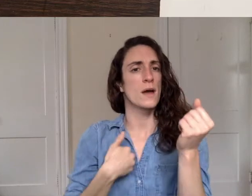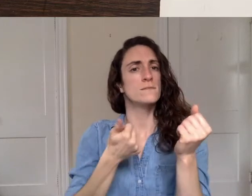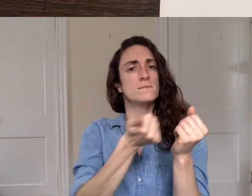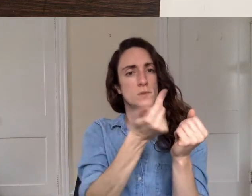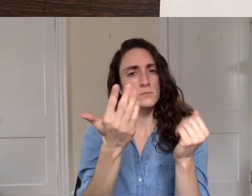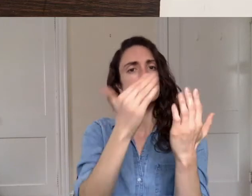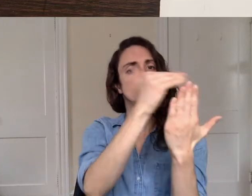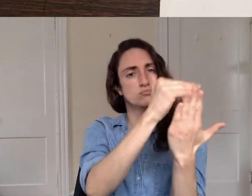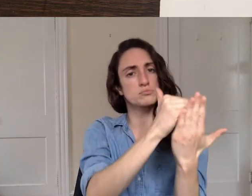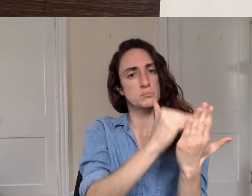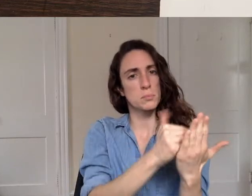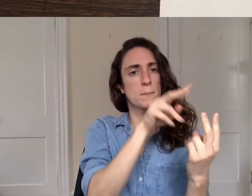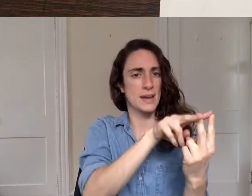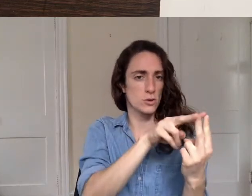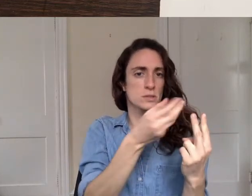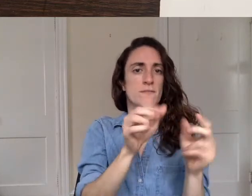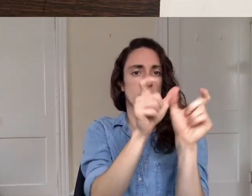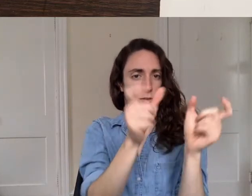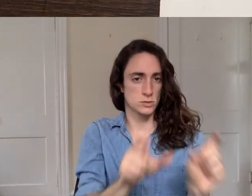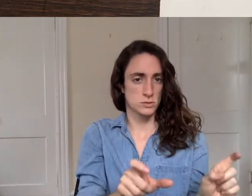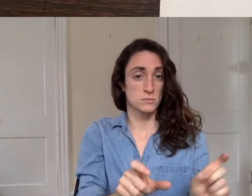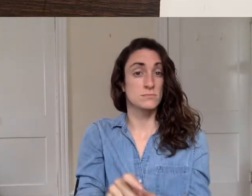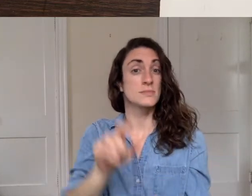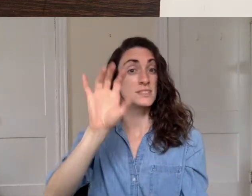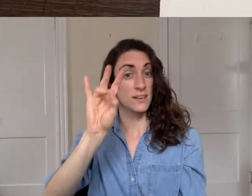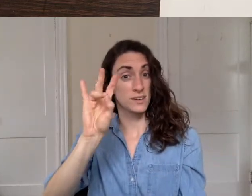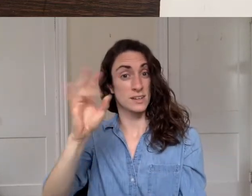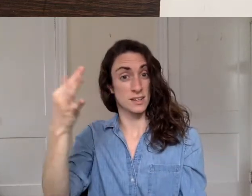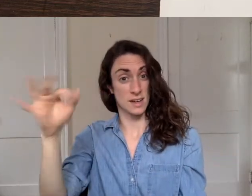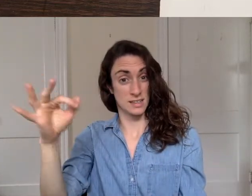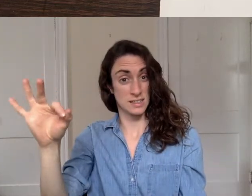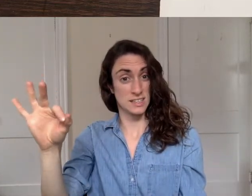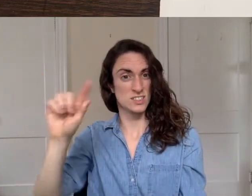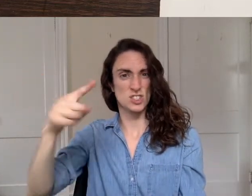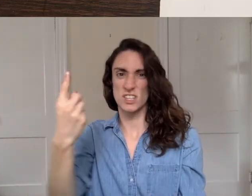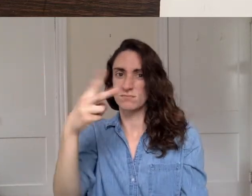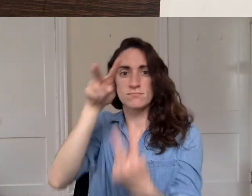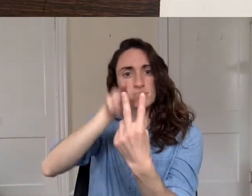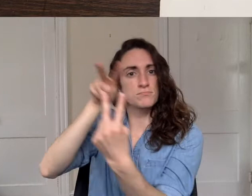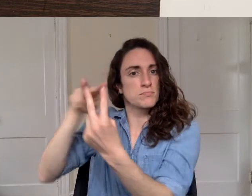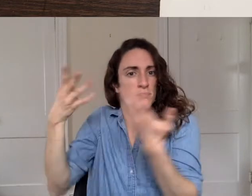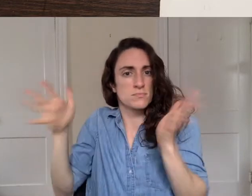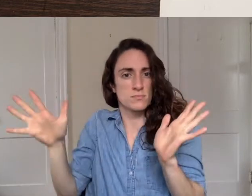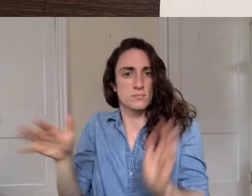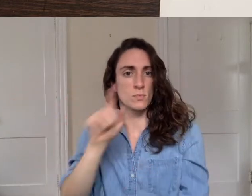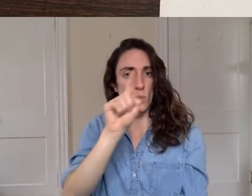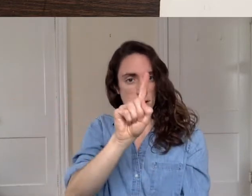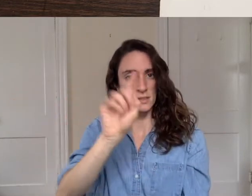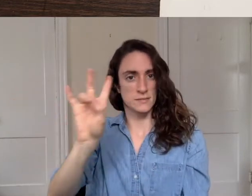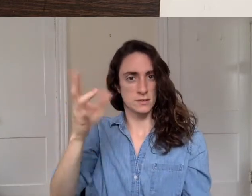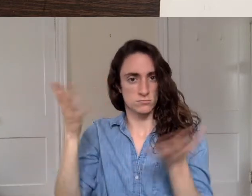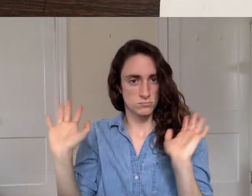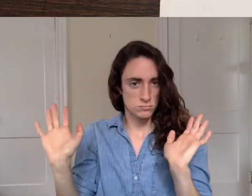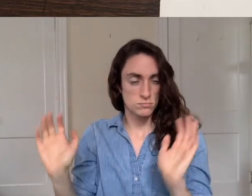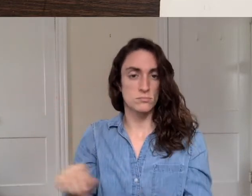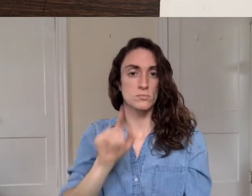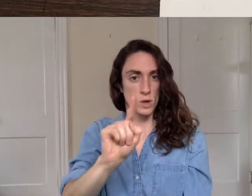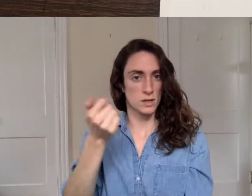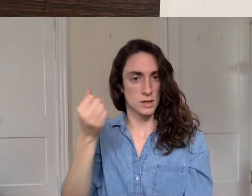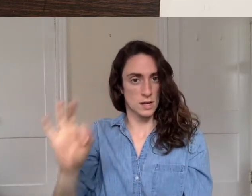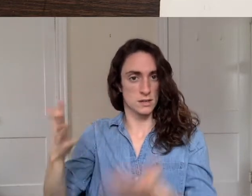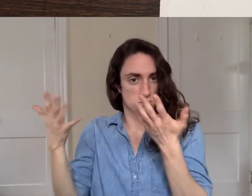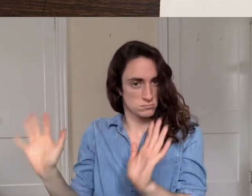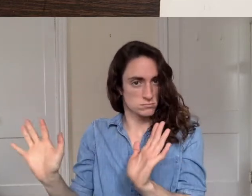Here you might have noticed that 10 and 30 both have several pairs of factors in their lists. On the other hand, 7 and 19 just have one pair of factors